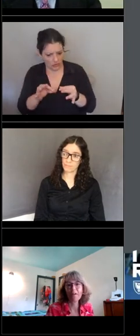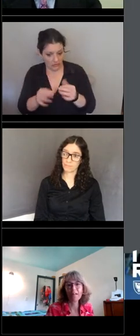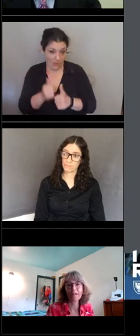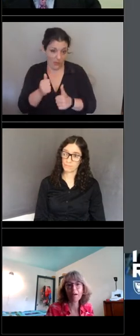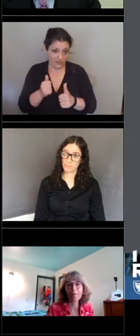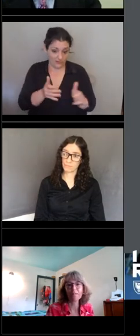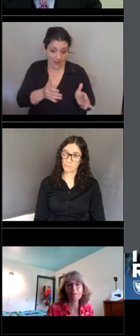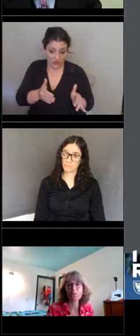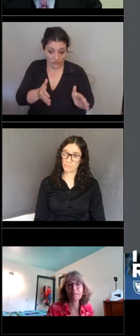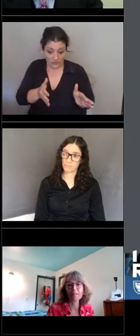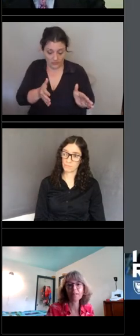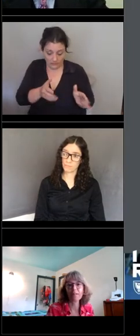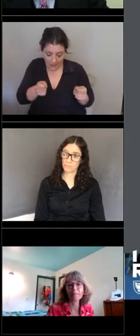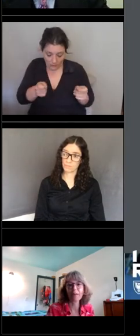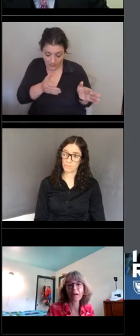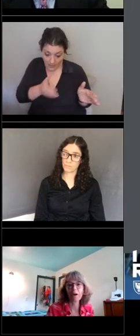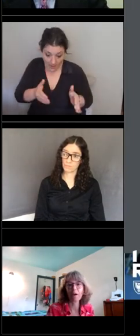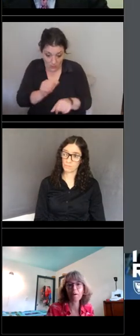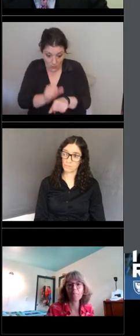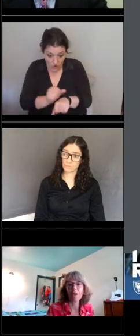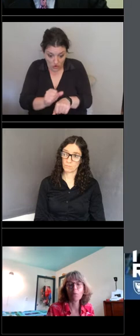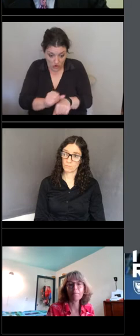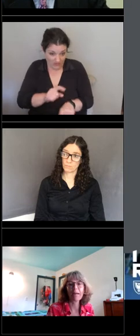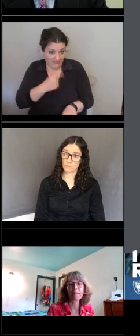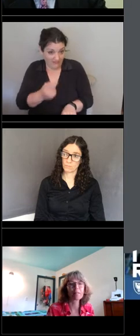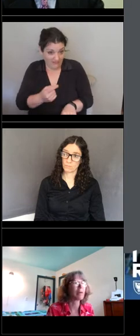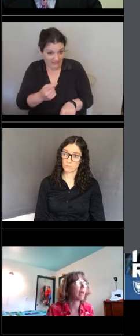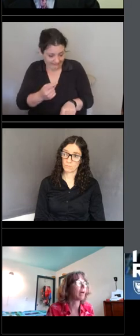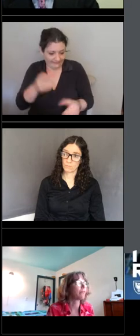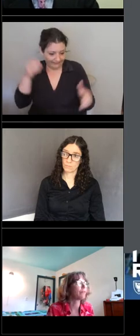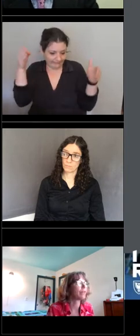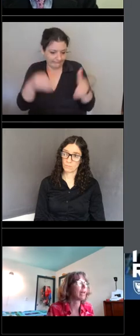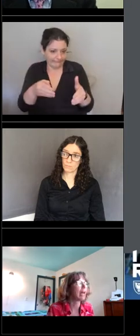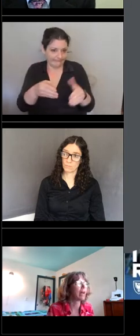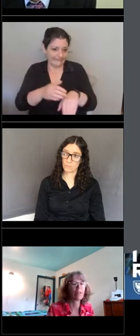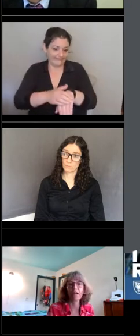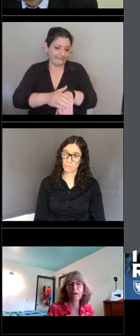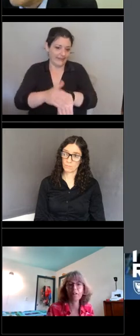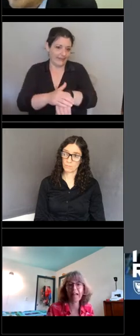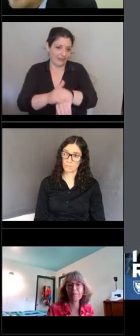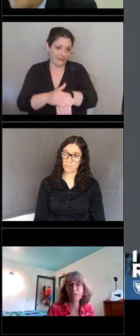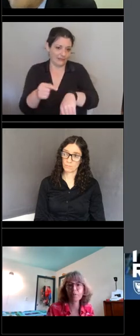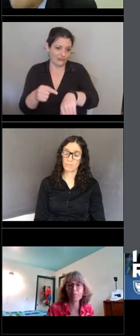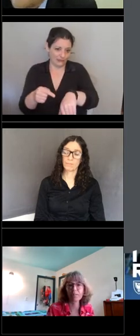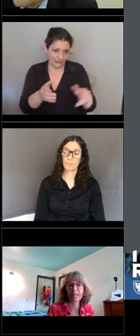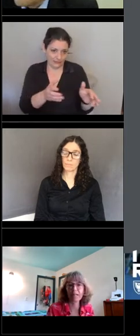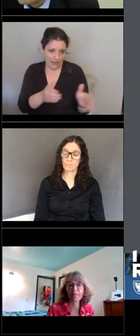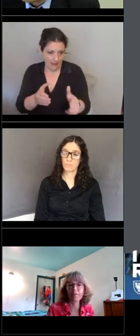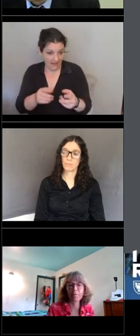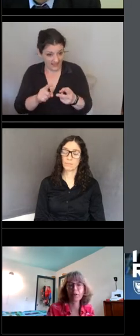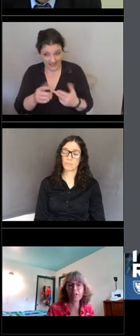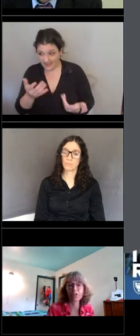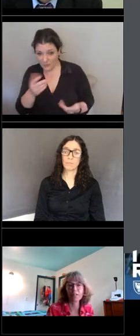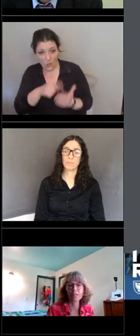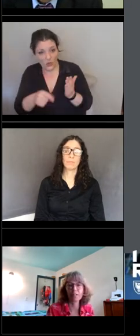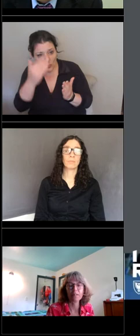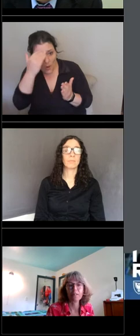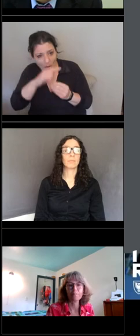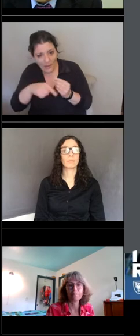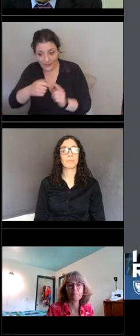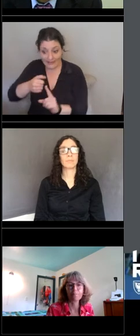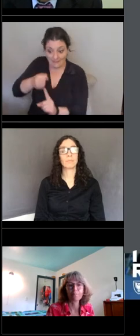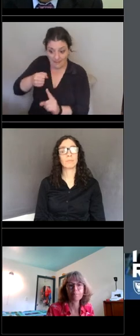Do you have any comments or insights about what impact this might have of not having other languages represented from other